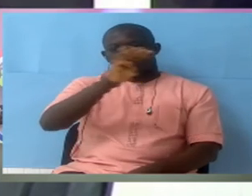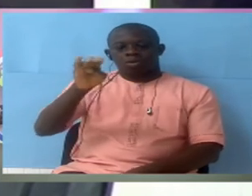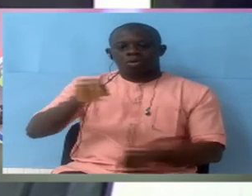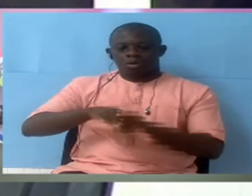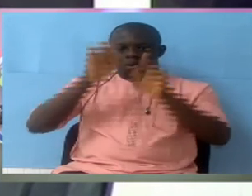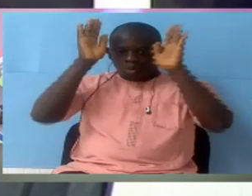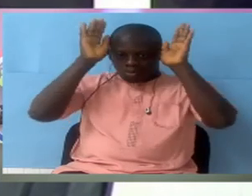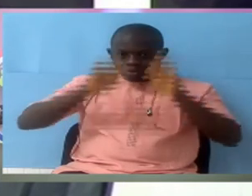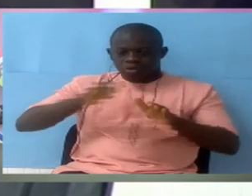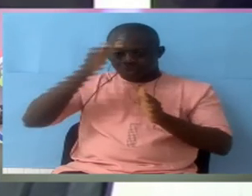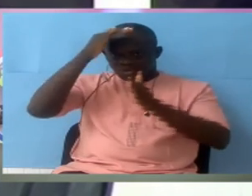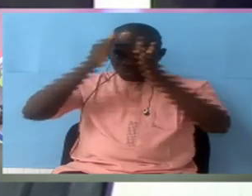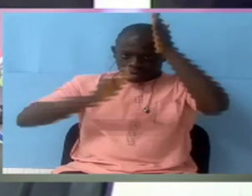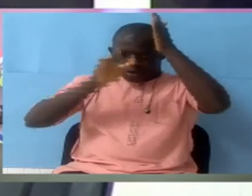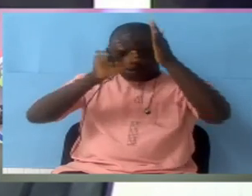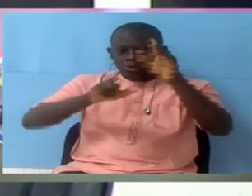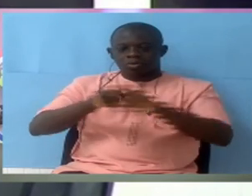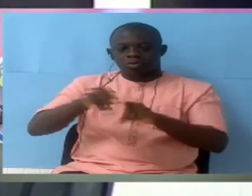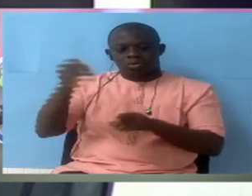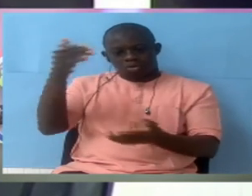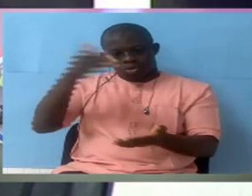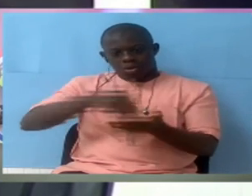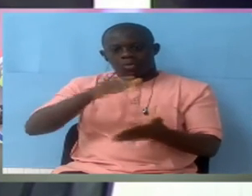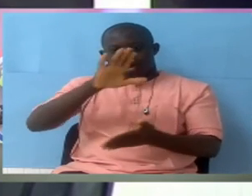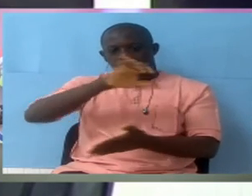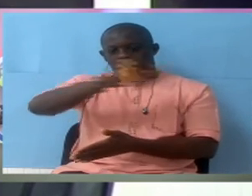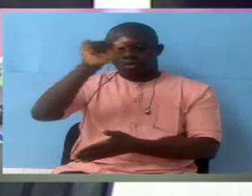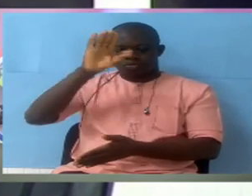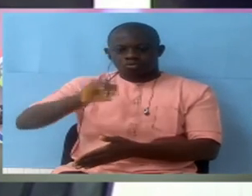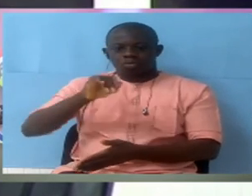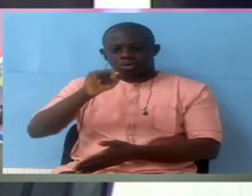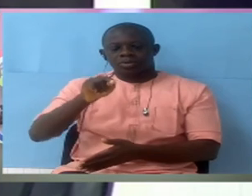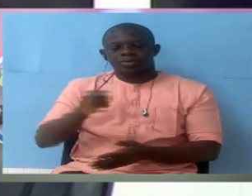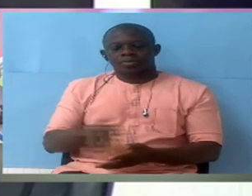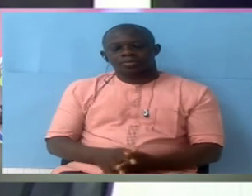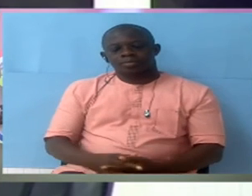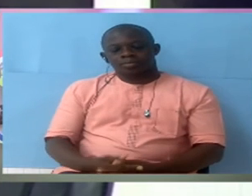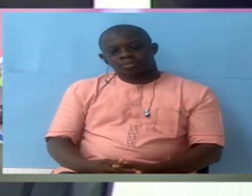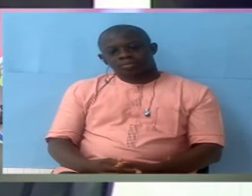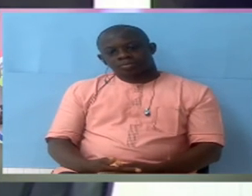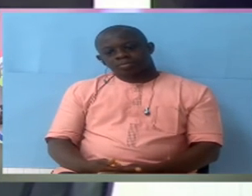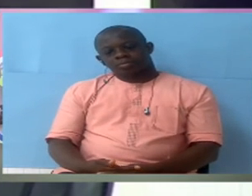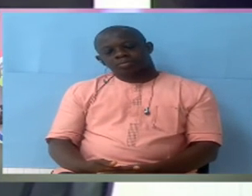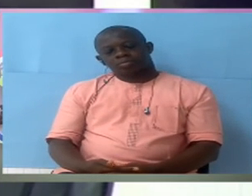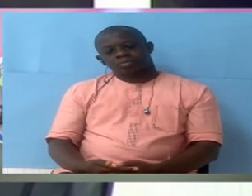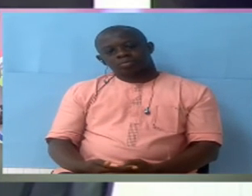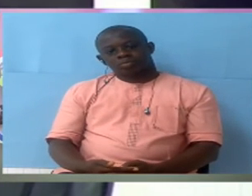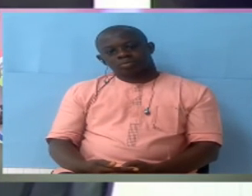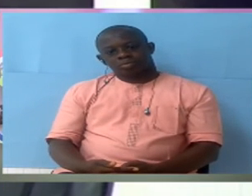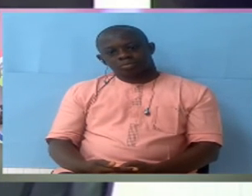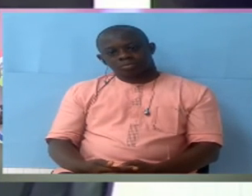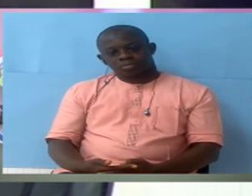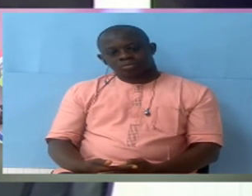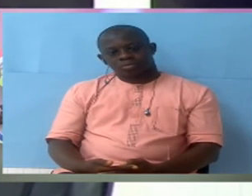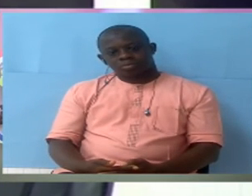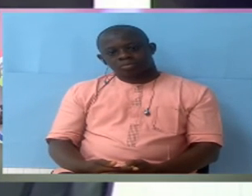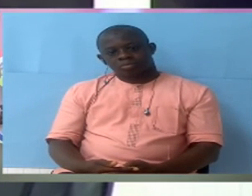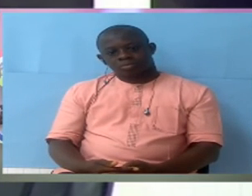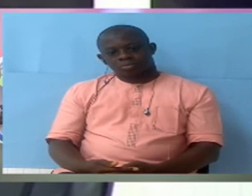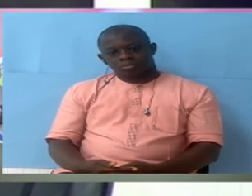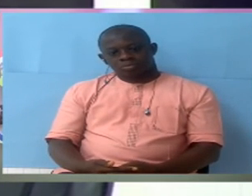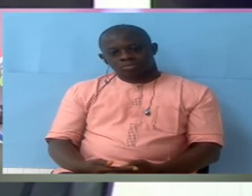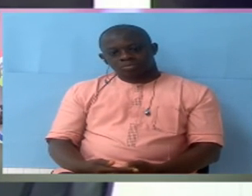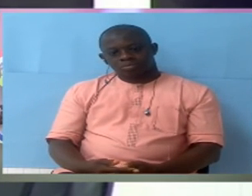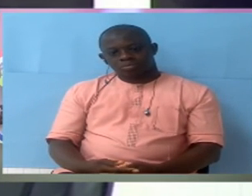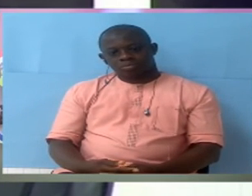the Muslim soldiers to come and do it. Way bama xamé né nak munuma wona bañ téré wut dé ona ay soldat yo xamné ñom julit lañ pour ñu